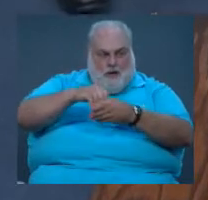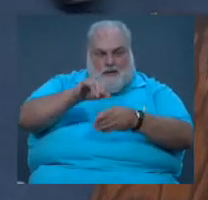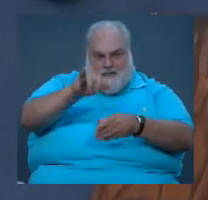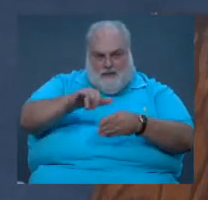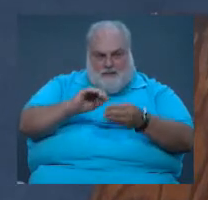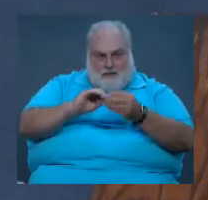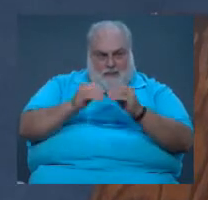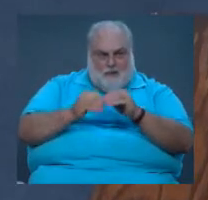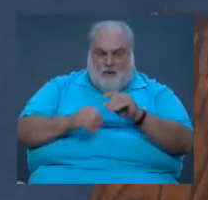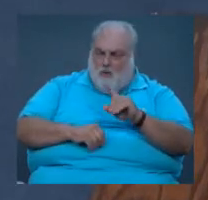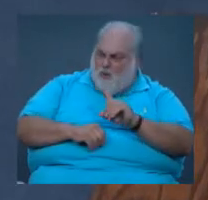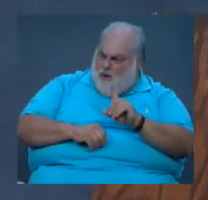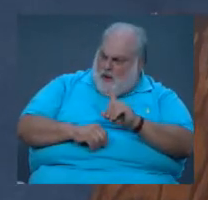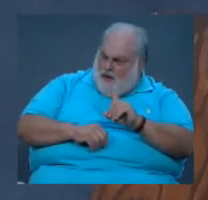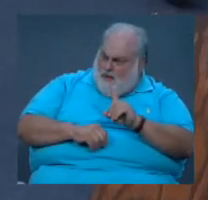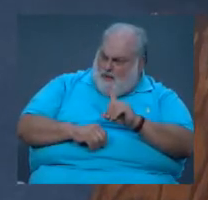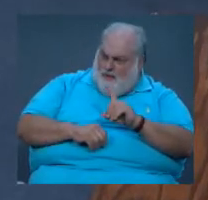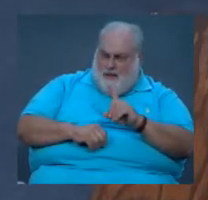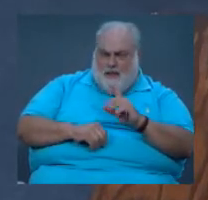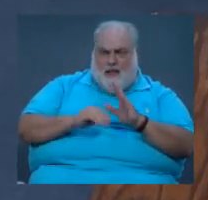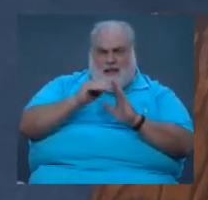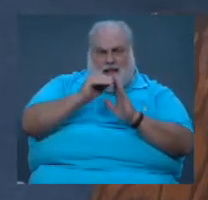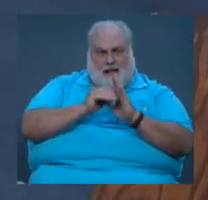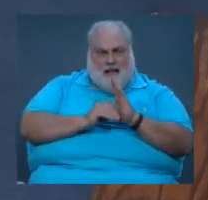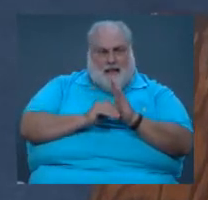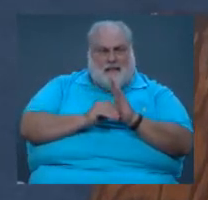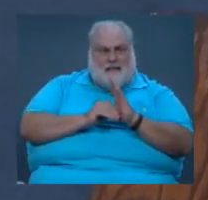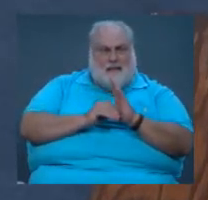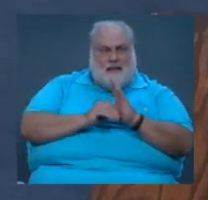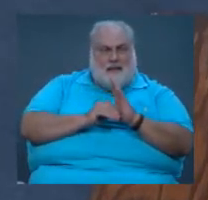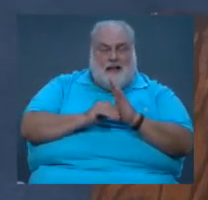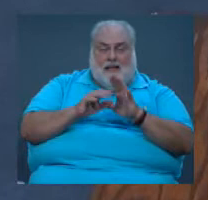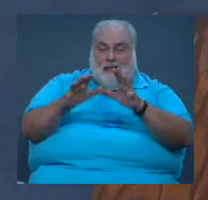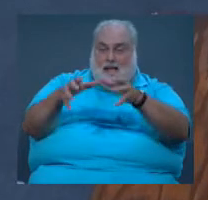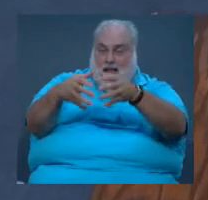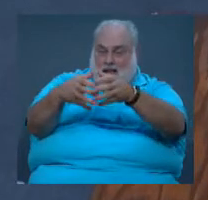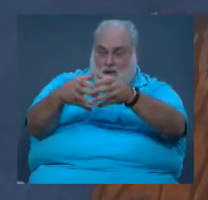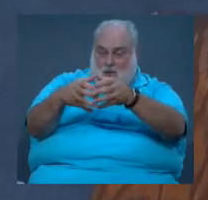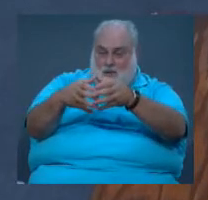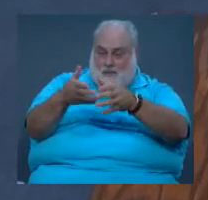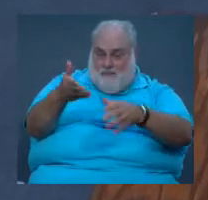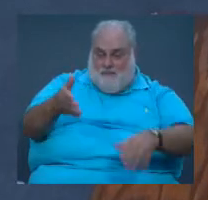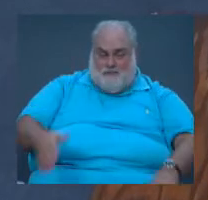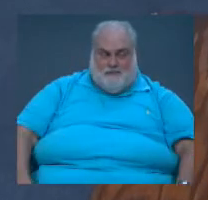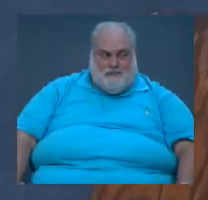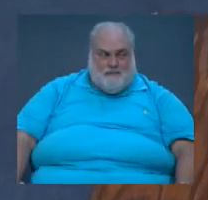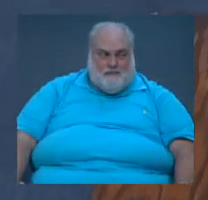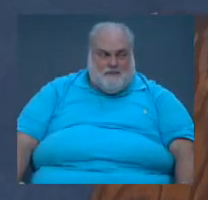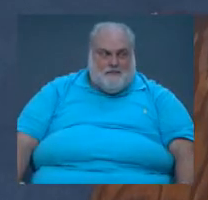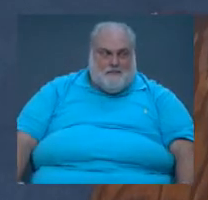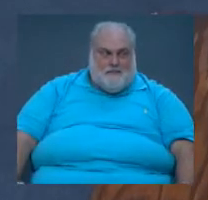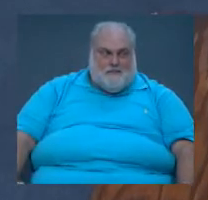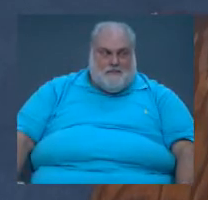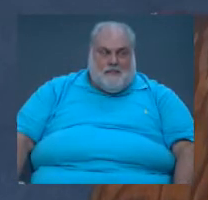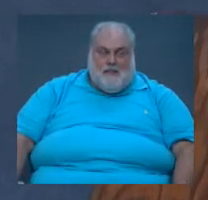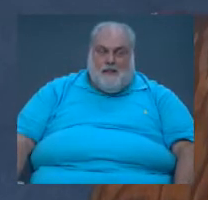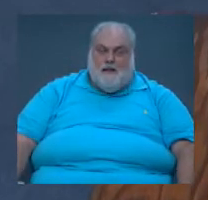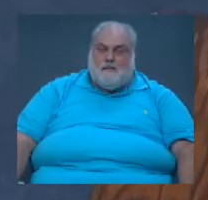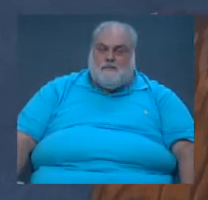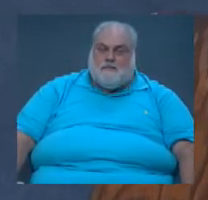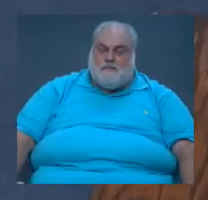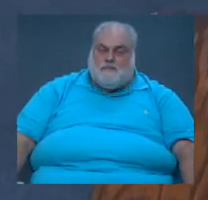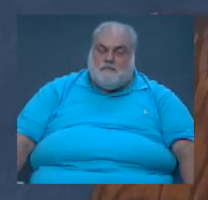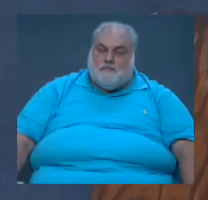numbers. Where are they? They're listed as in the categories there. So we treat them, I